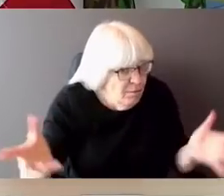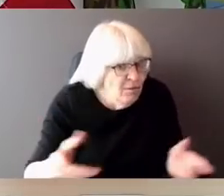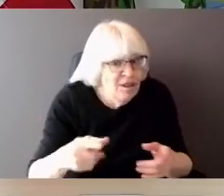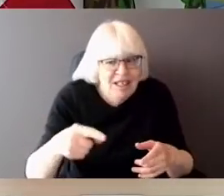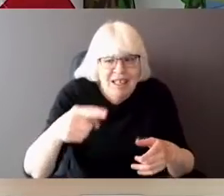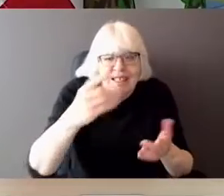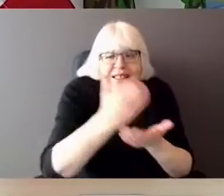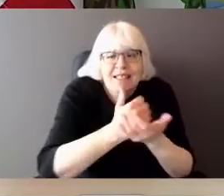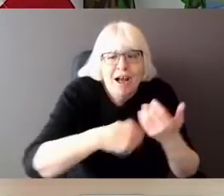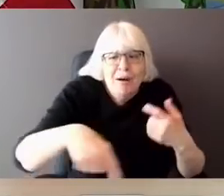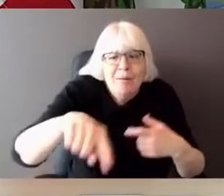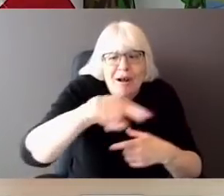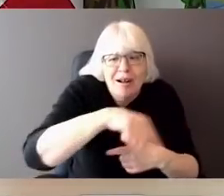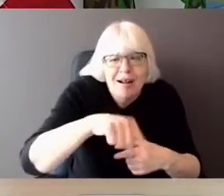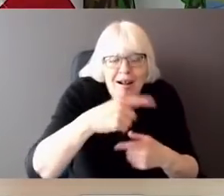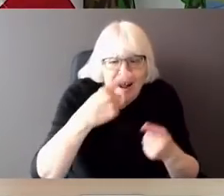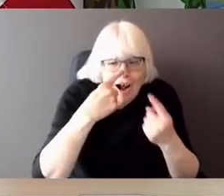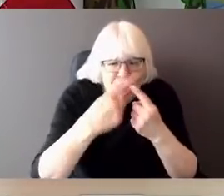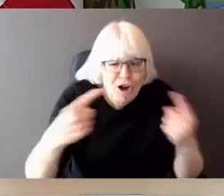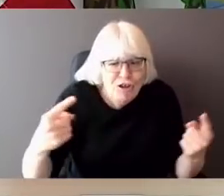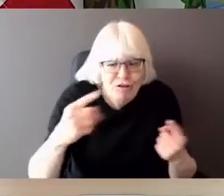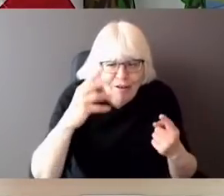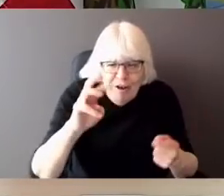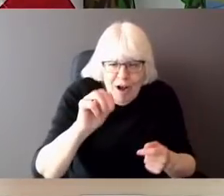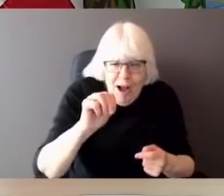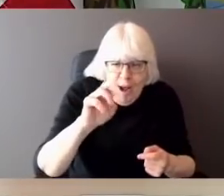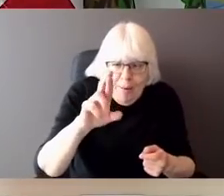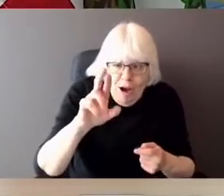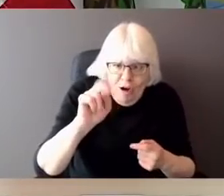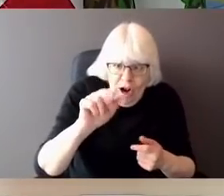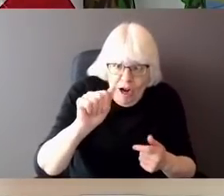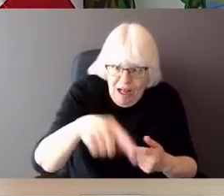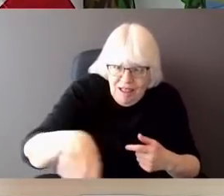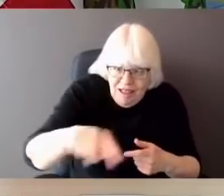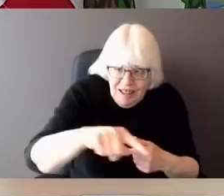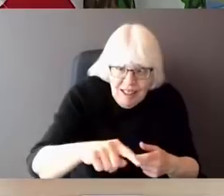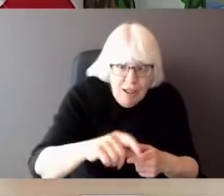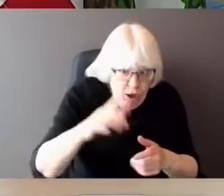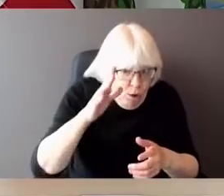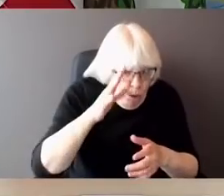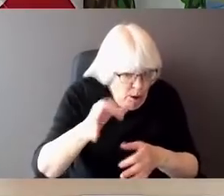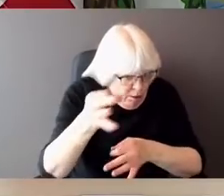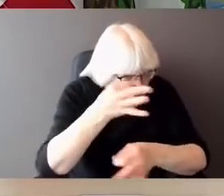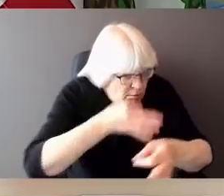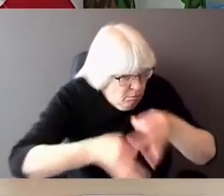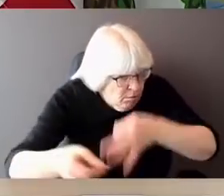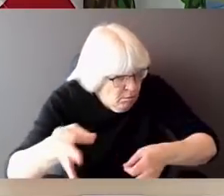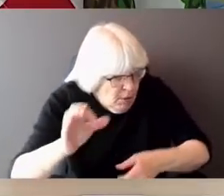all pharmacies. It's only available in certain locations. But